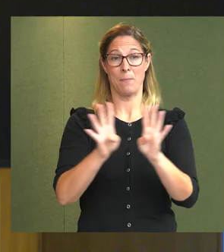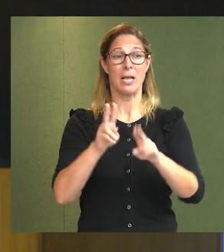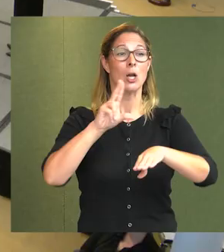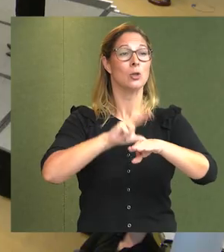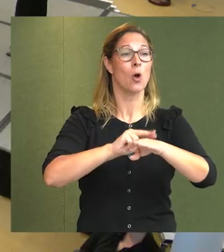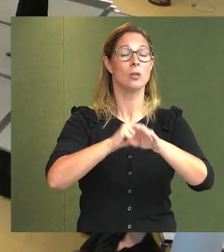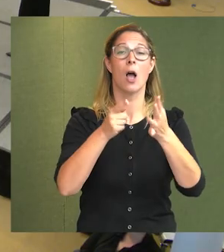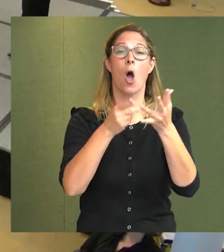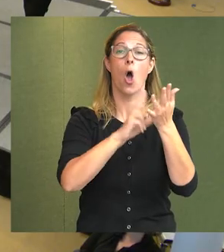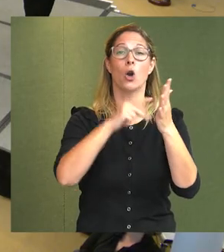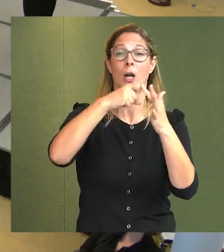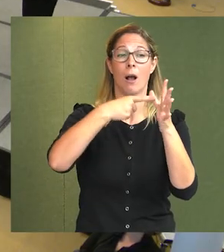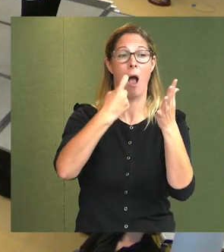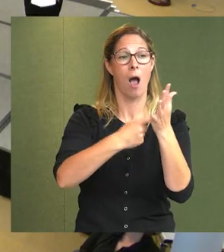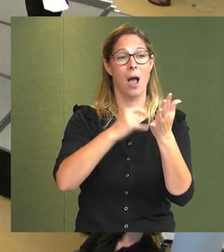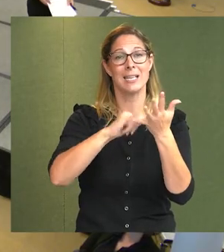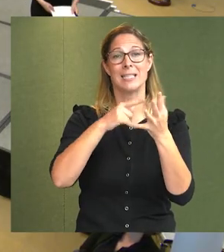AM.